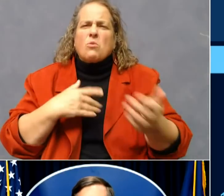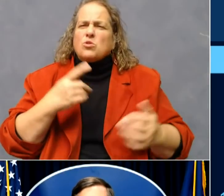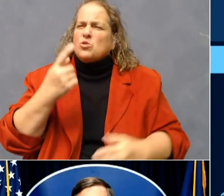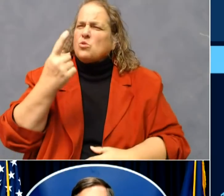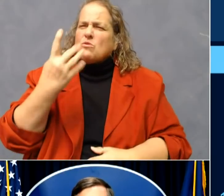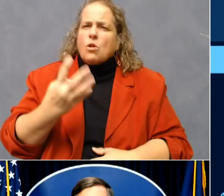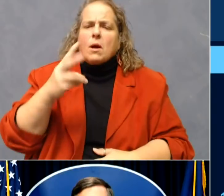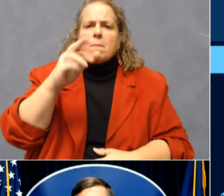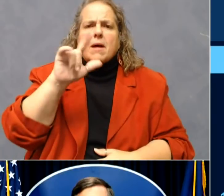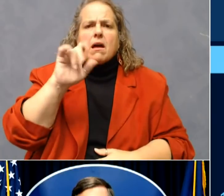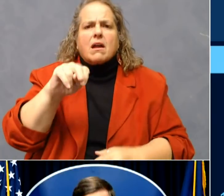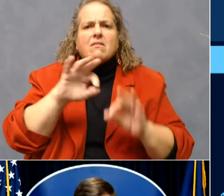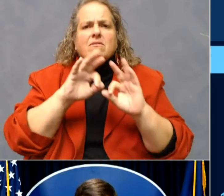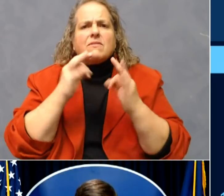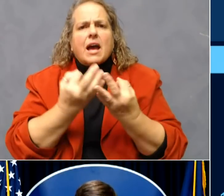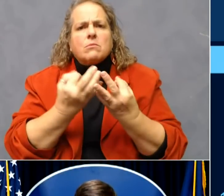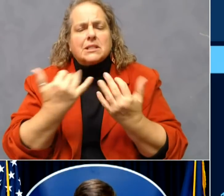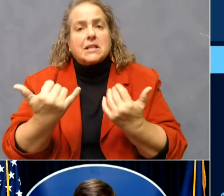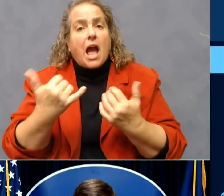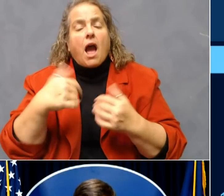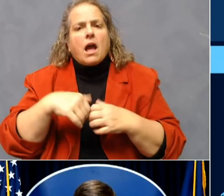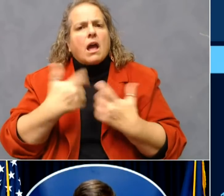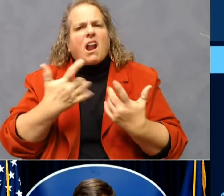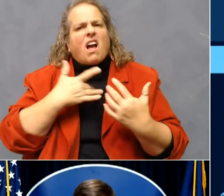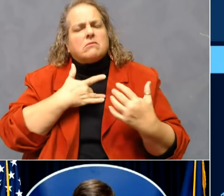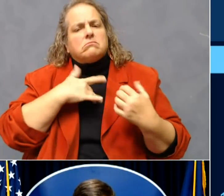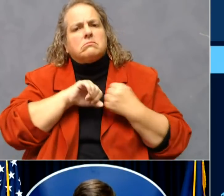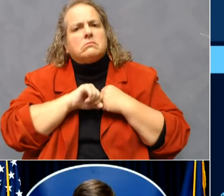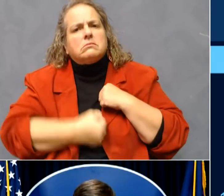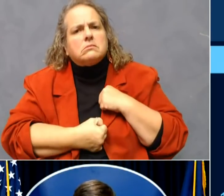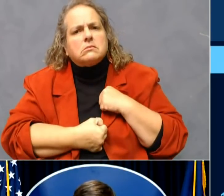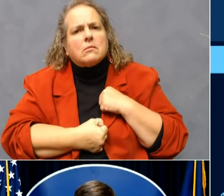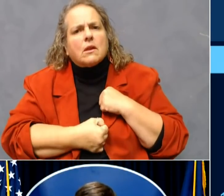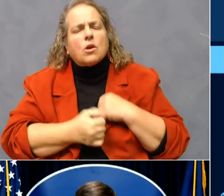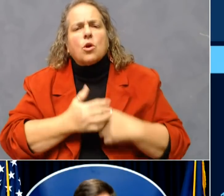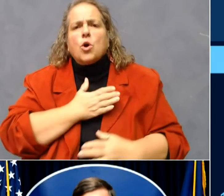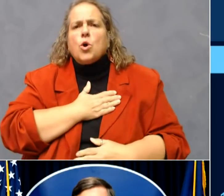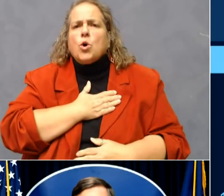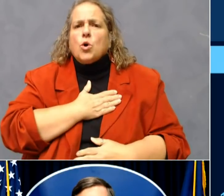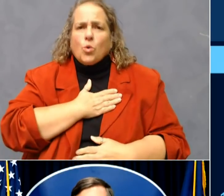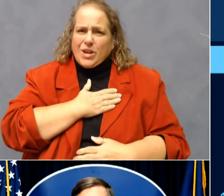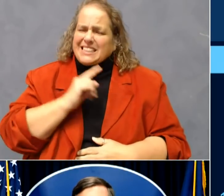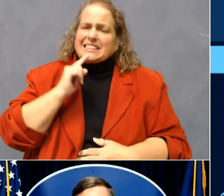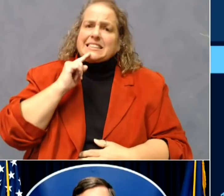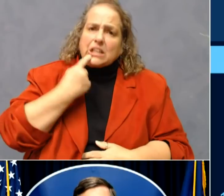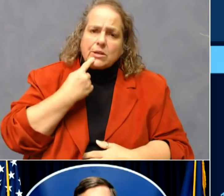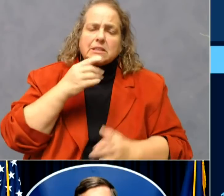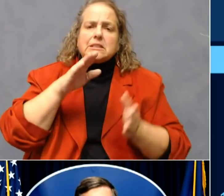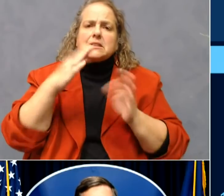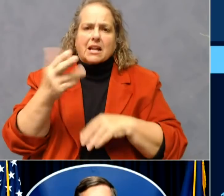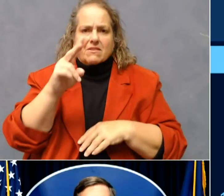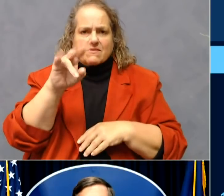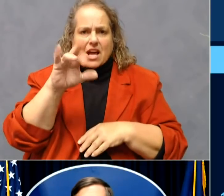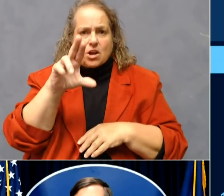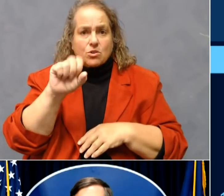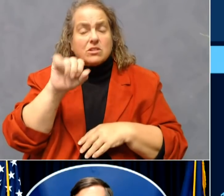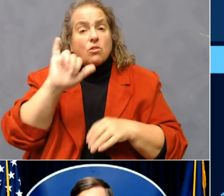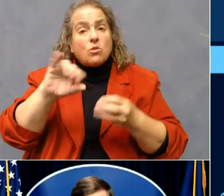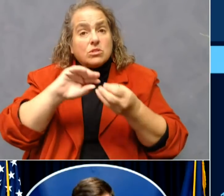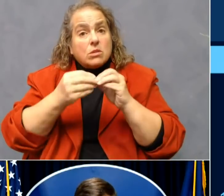are mourning. This is a serious, deadly virus, and those numbers should show you that we are at